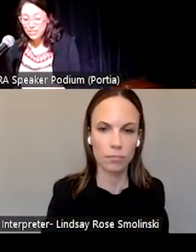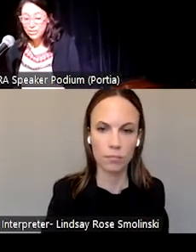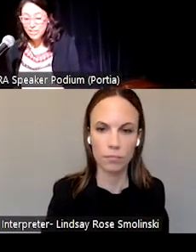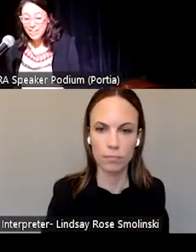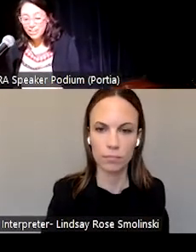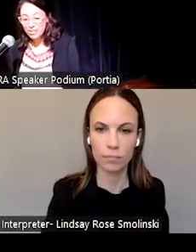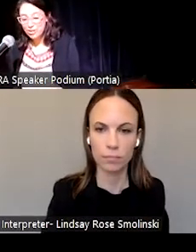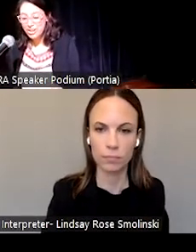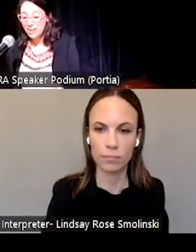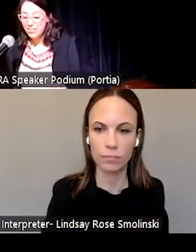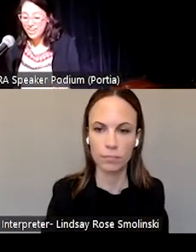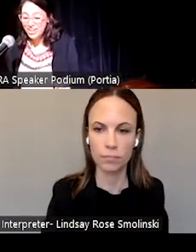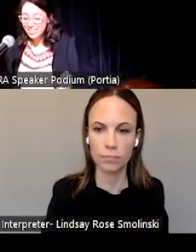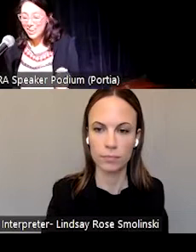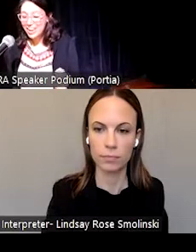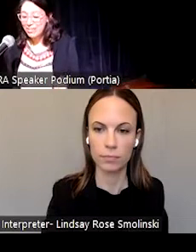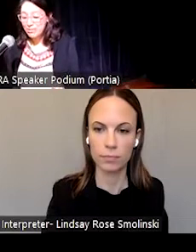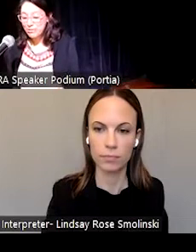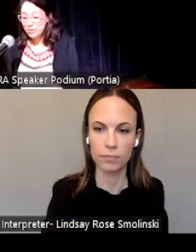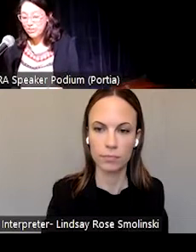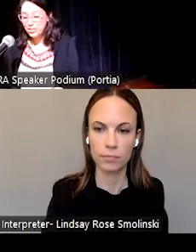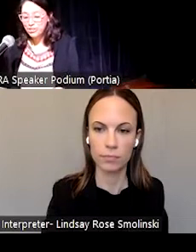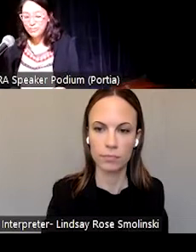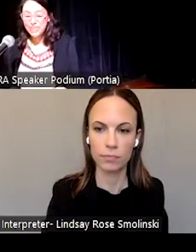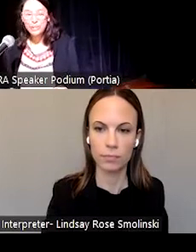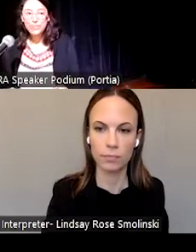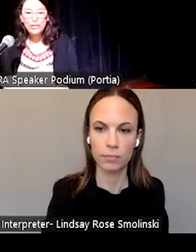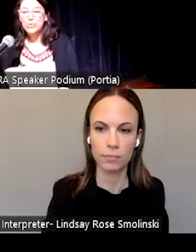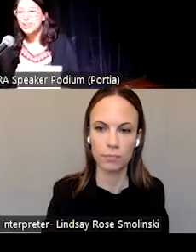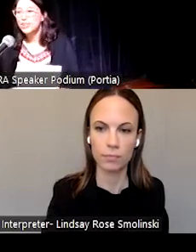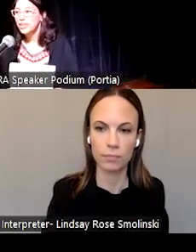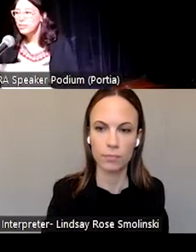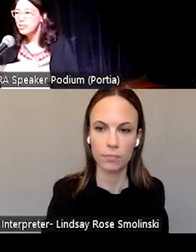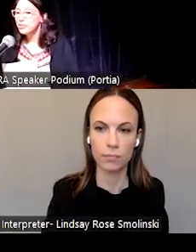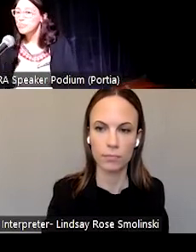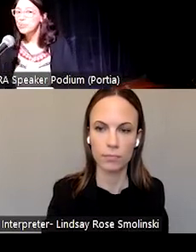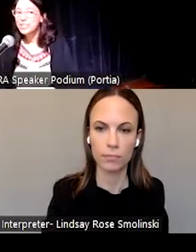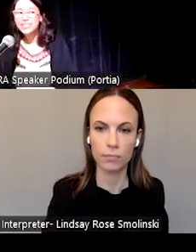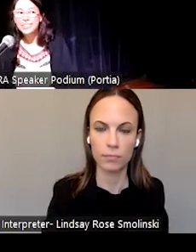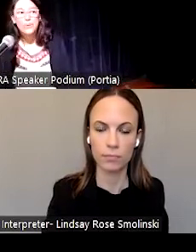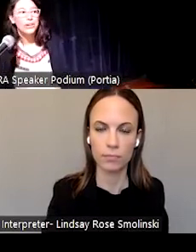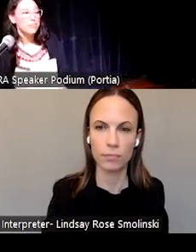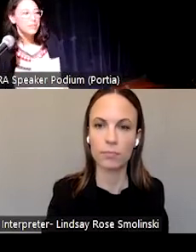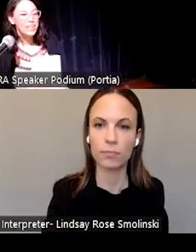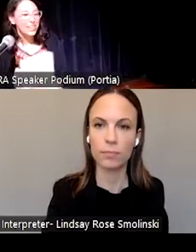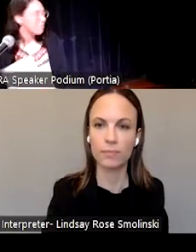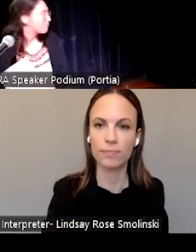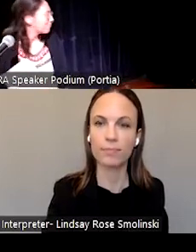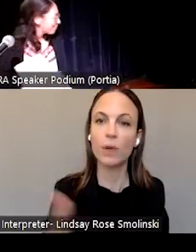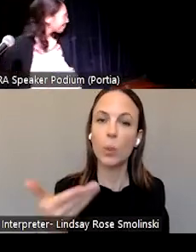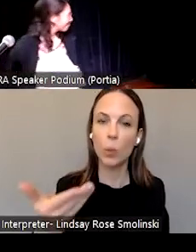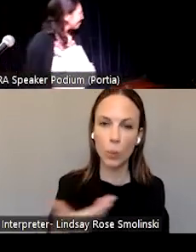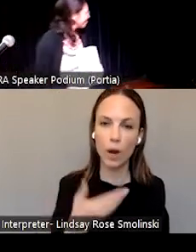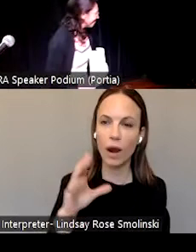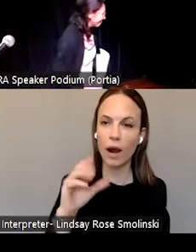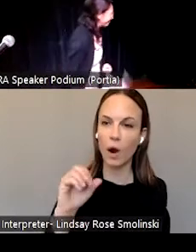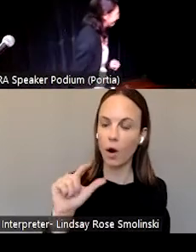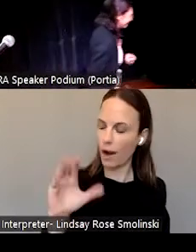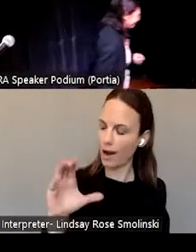magazine's 30 under 30 honorees in the food and drink field for 2022. So please welcome Caroline.